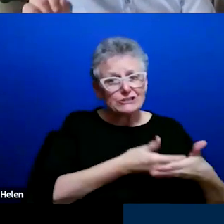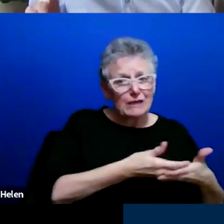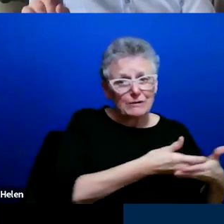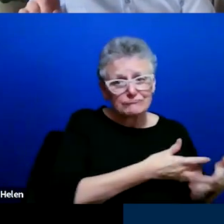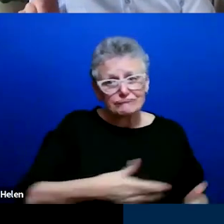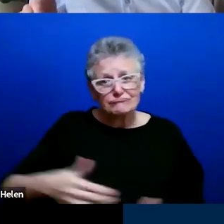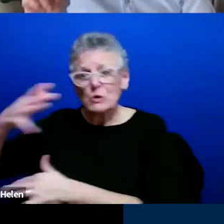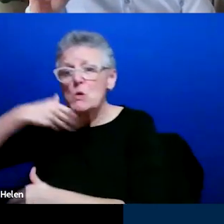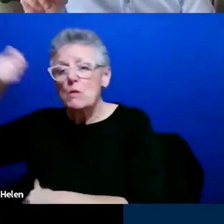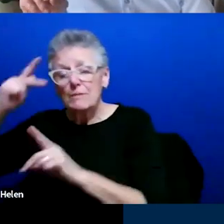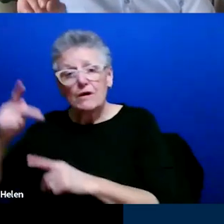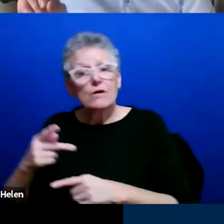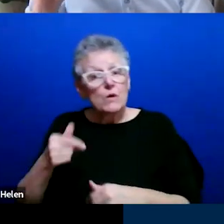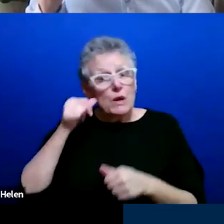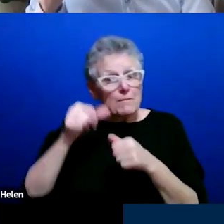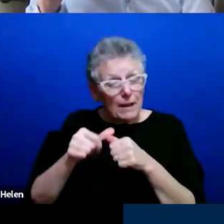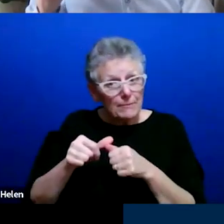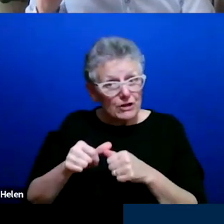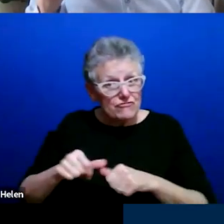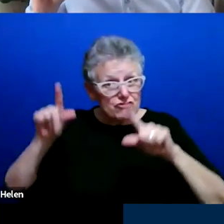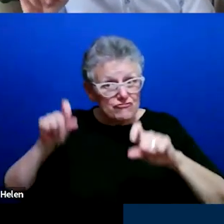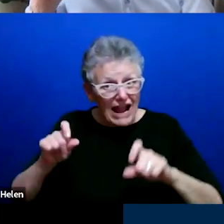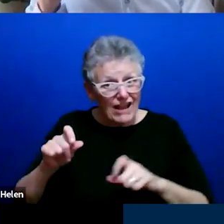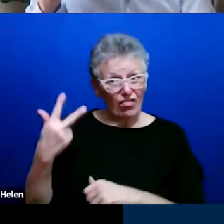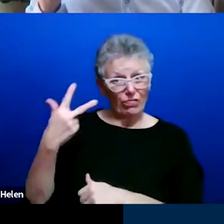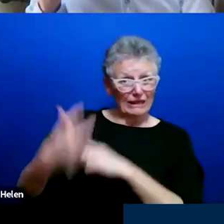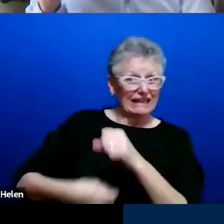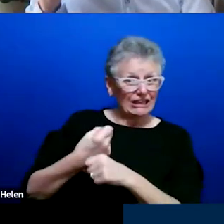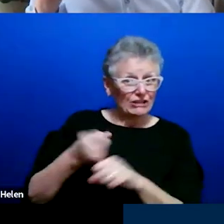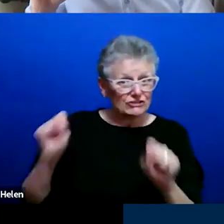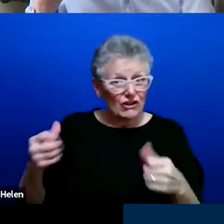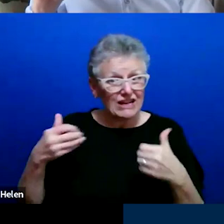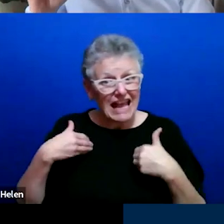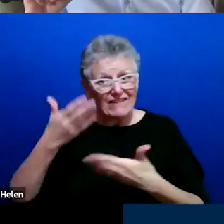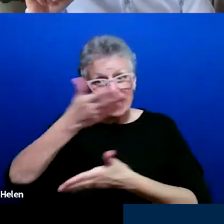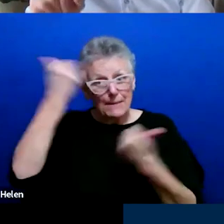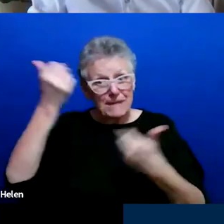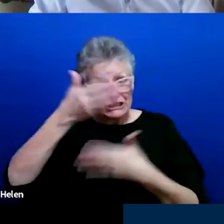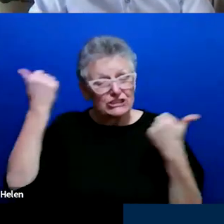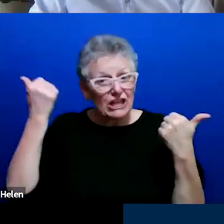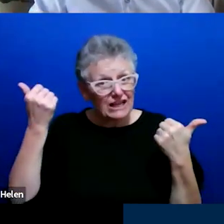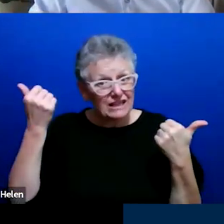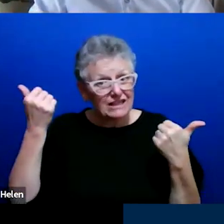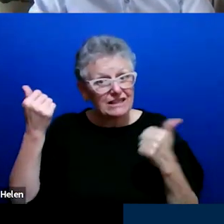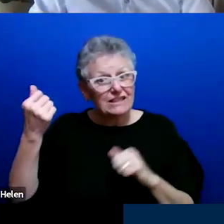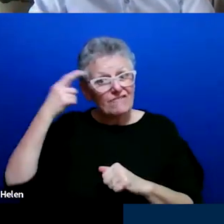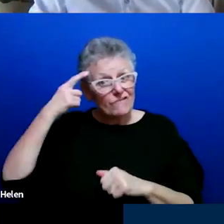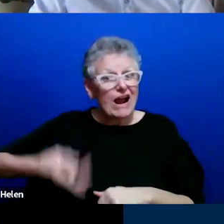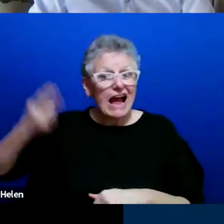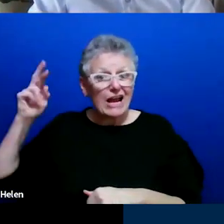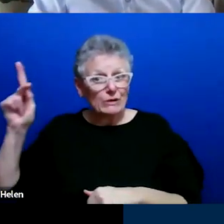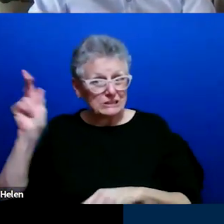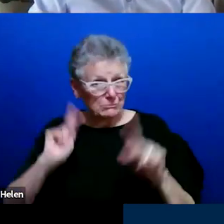Remember, the ACHIEVE trial was 3 years. They were able to have the dementia within 3 years for high-risk